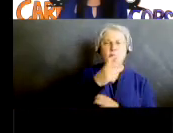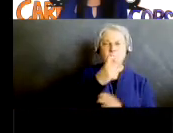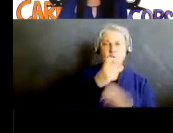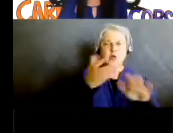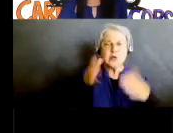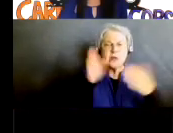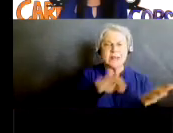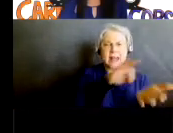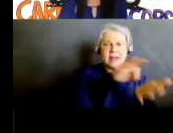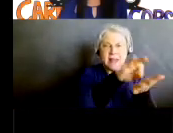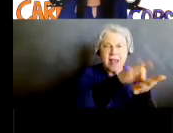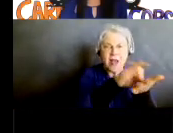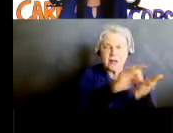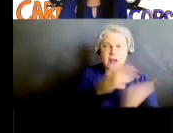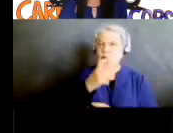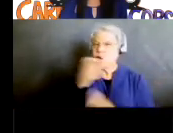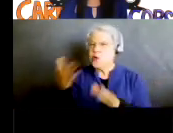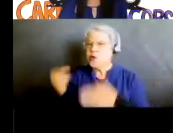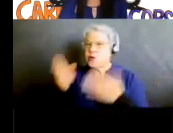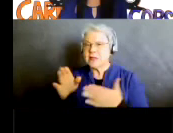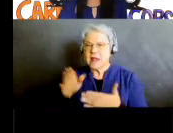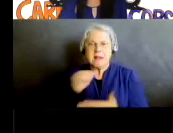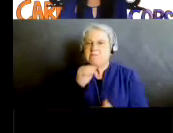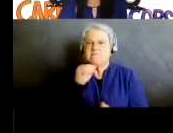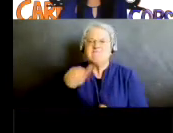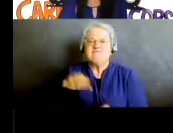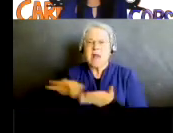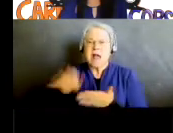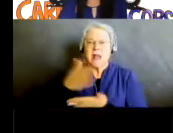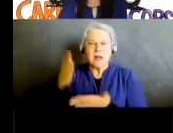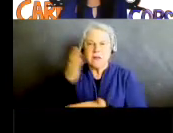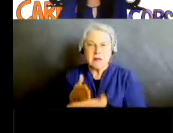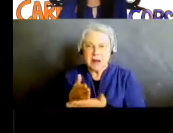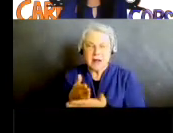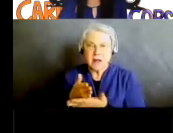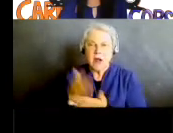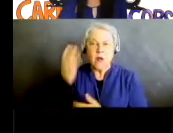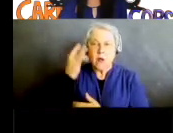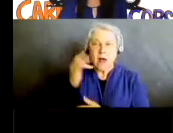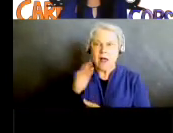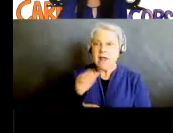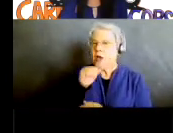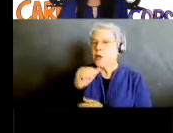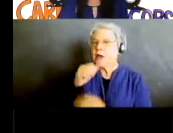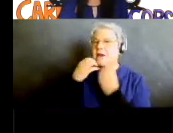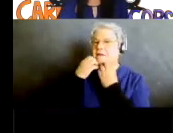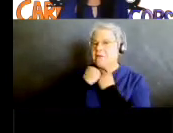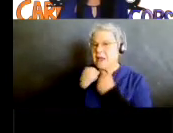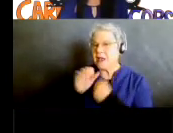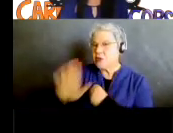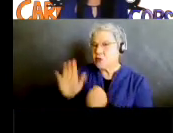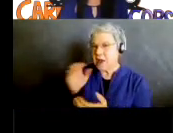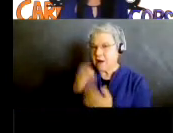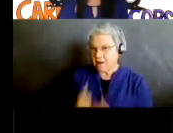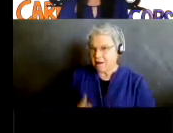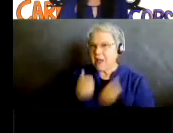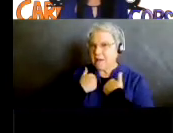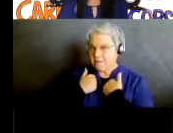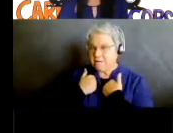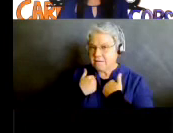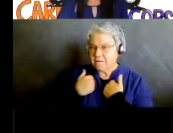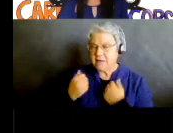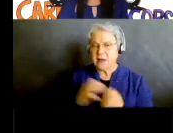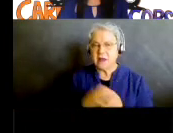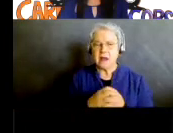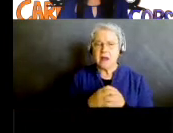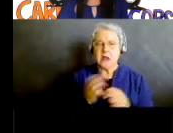never registers because their lives never counted as lives in the first place. So what these ever escalating